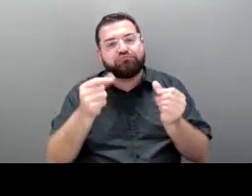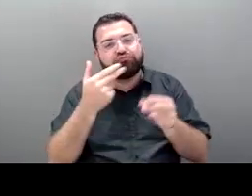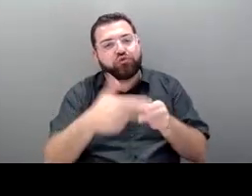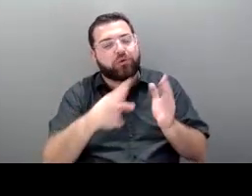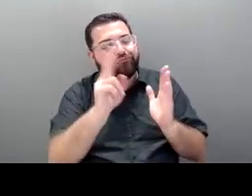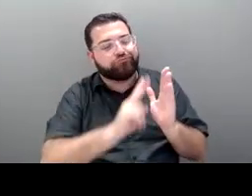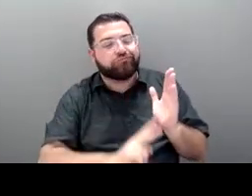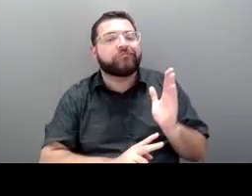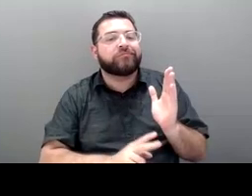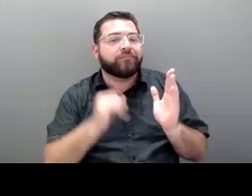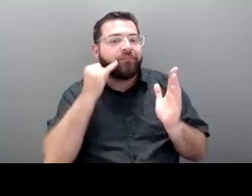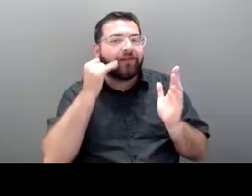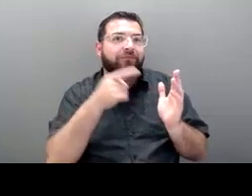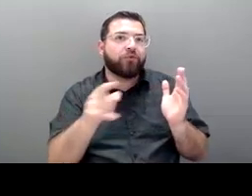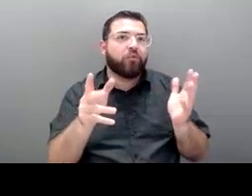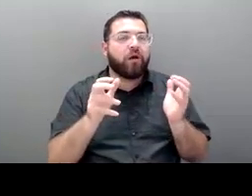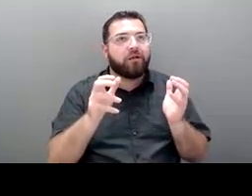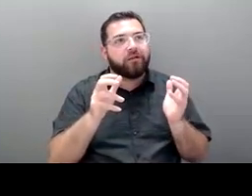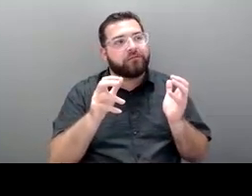if you want to kind of think about